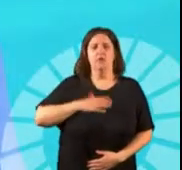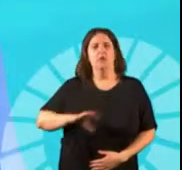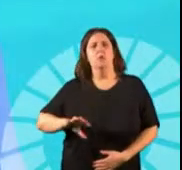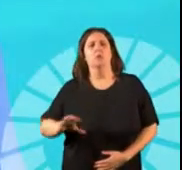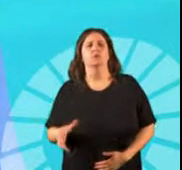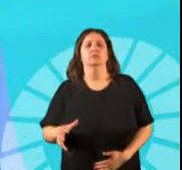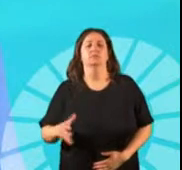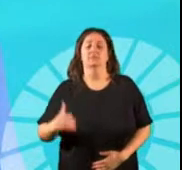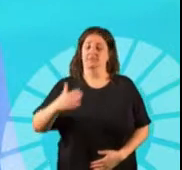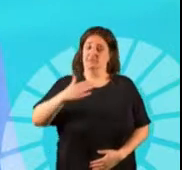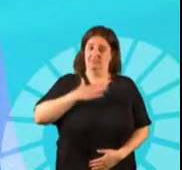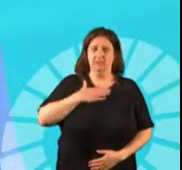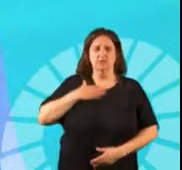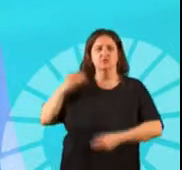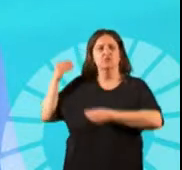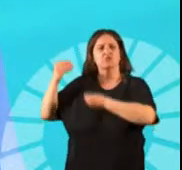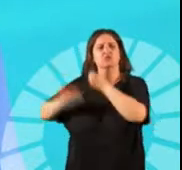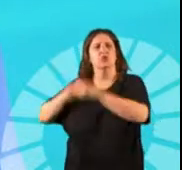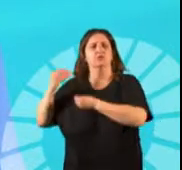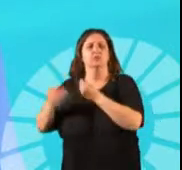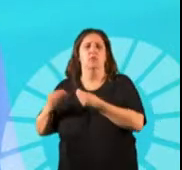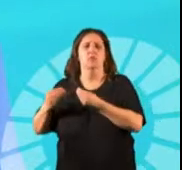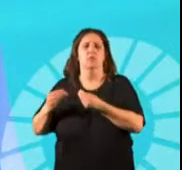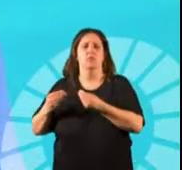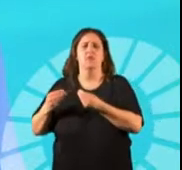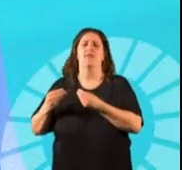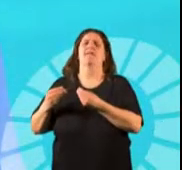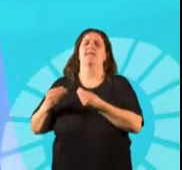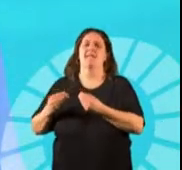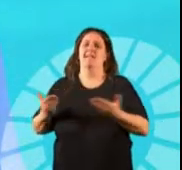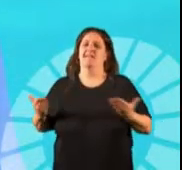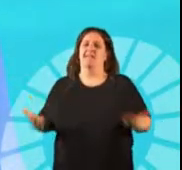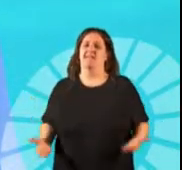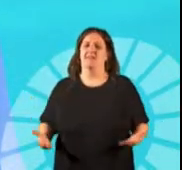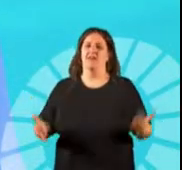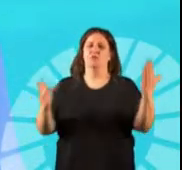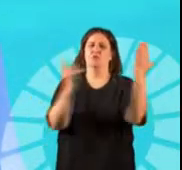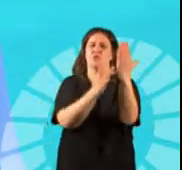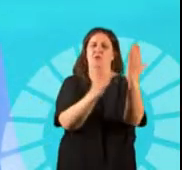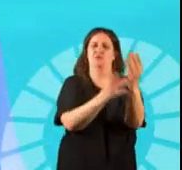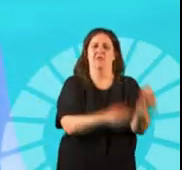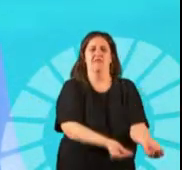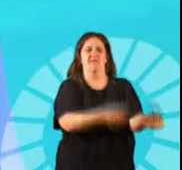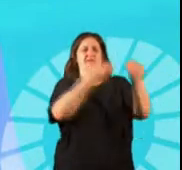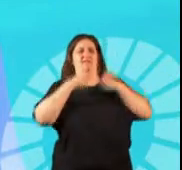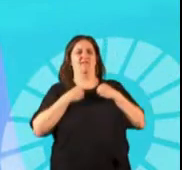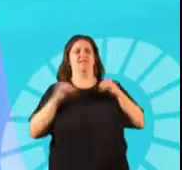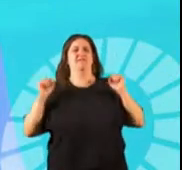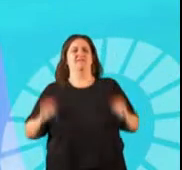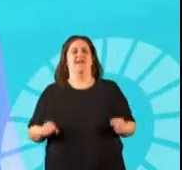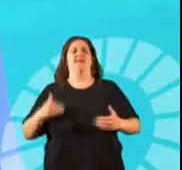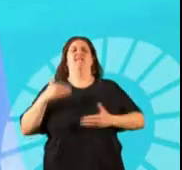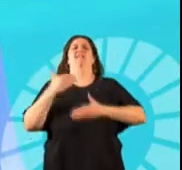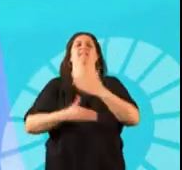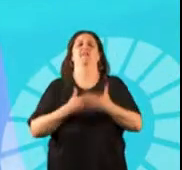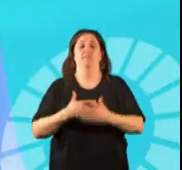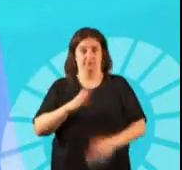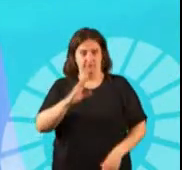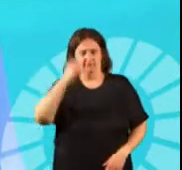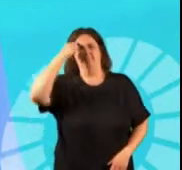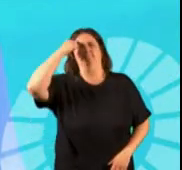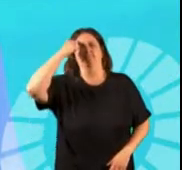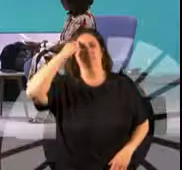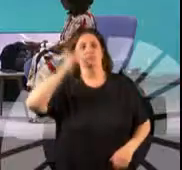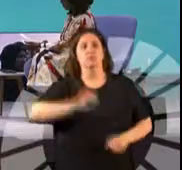presents for us. During the COVID-19 pandemic, technologies have helped to address very concrete